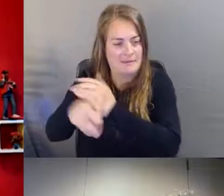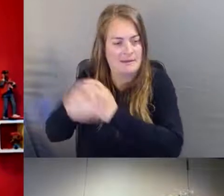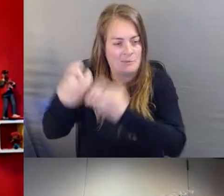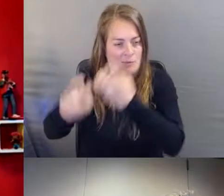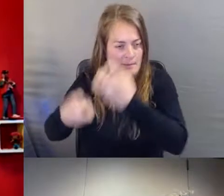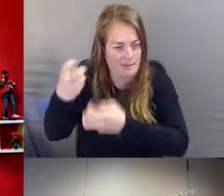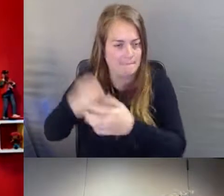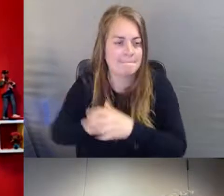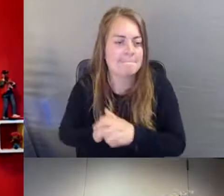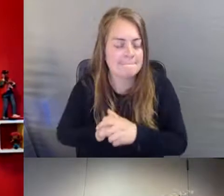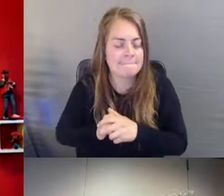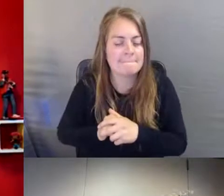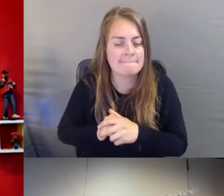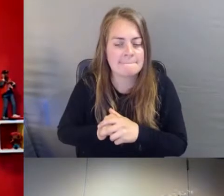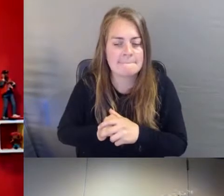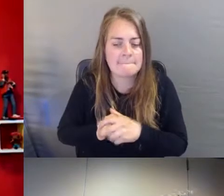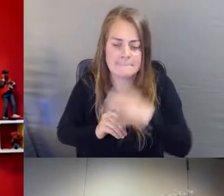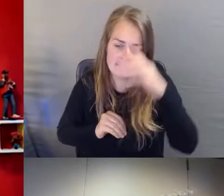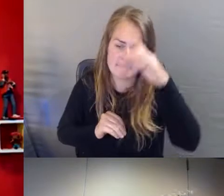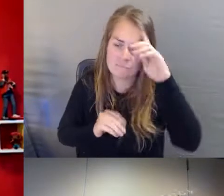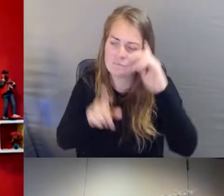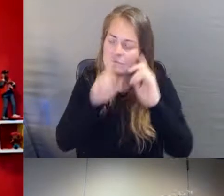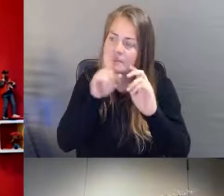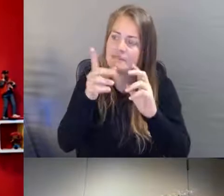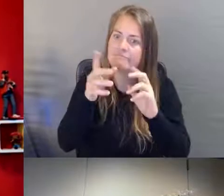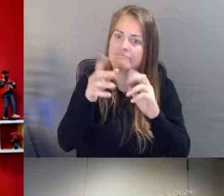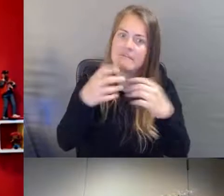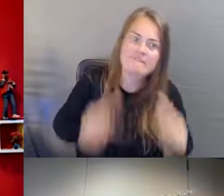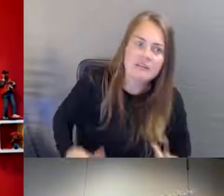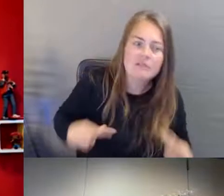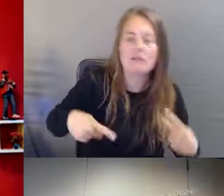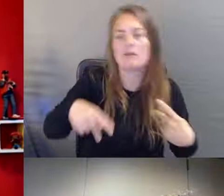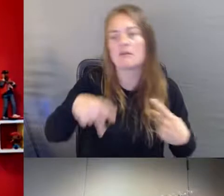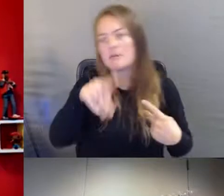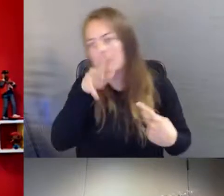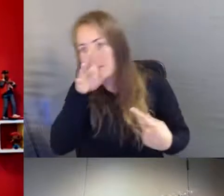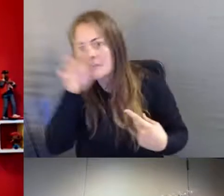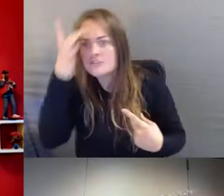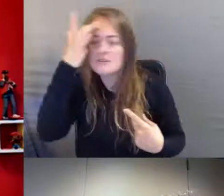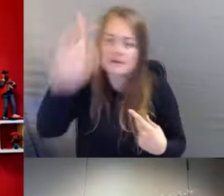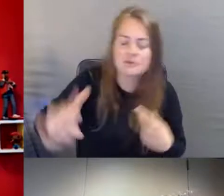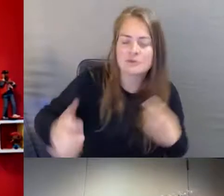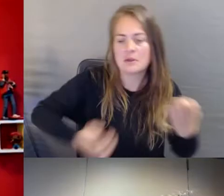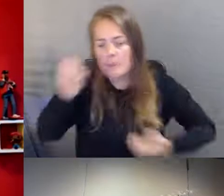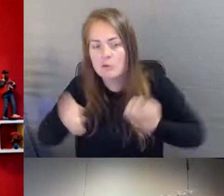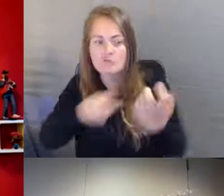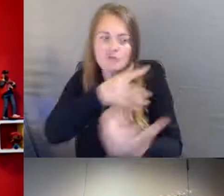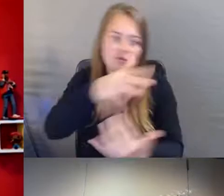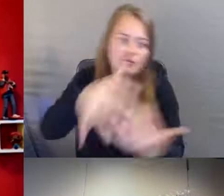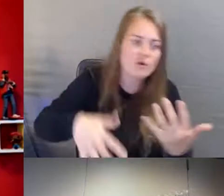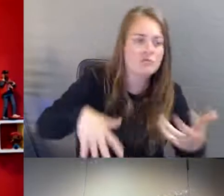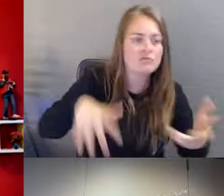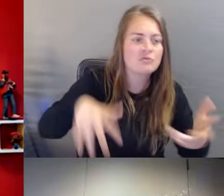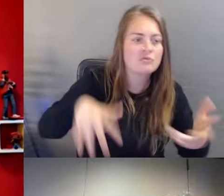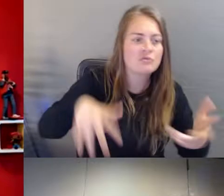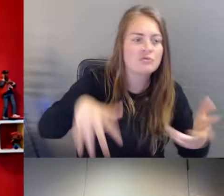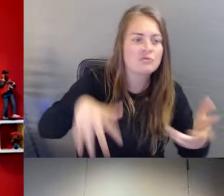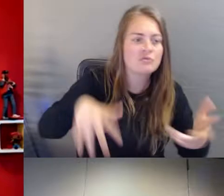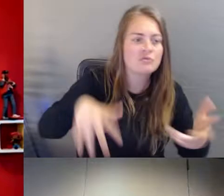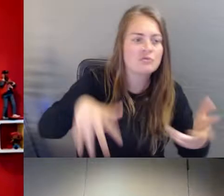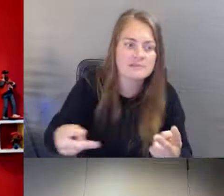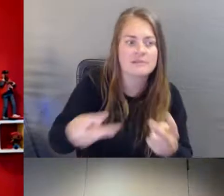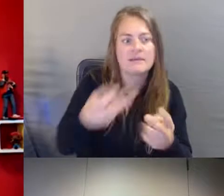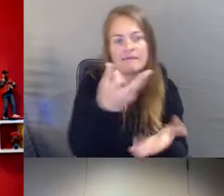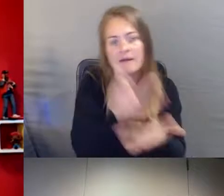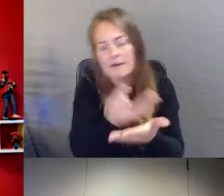town. Just a brief list: physical, optical, auditory, speech, intellectual, emotional, social, age, diet, financial,